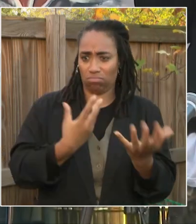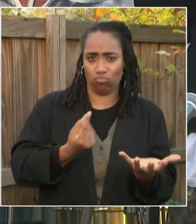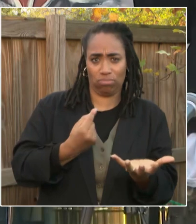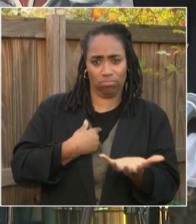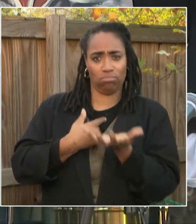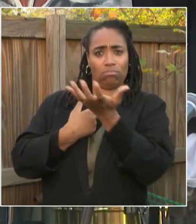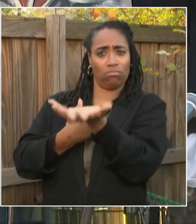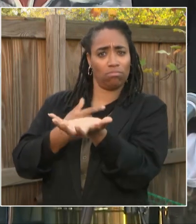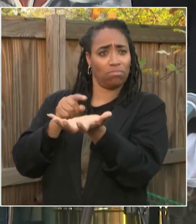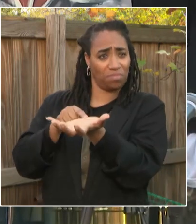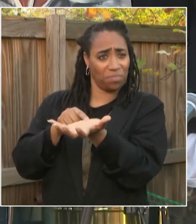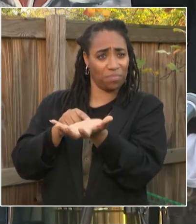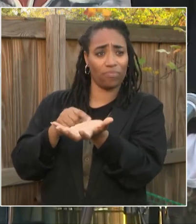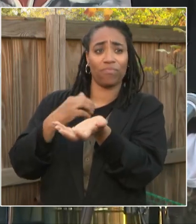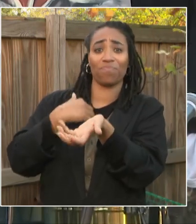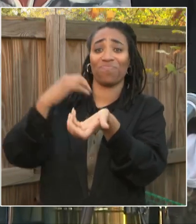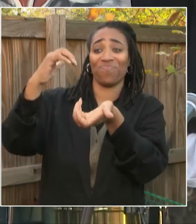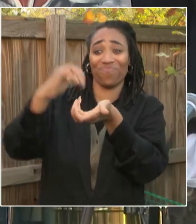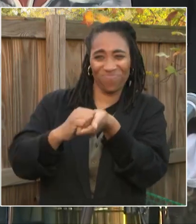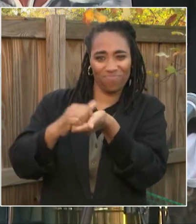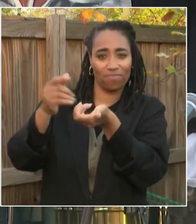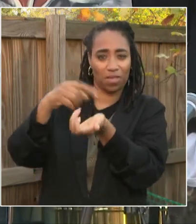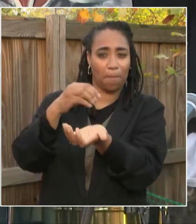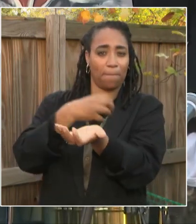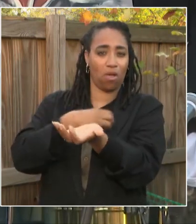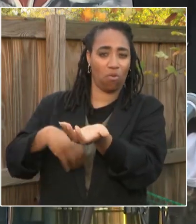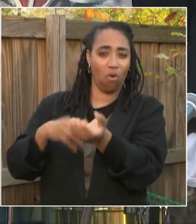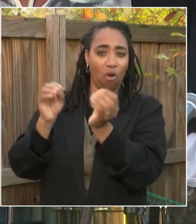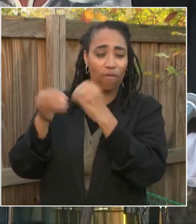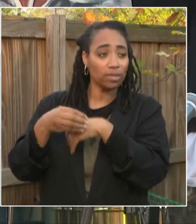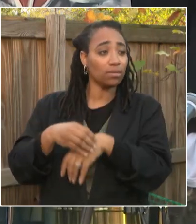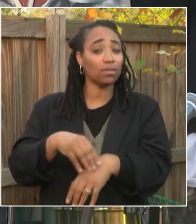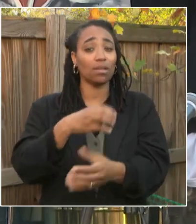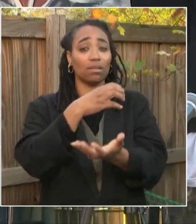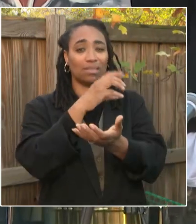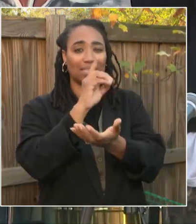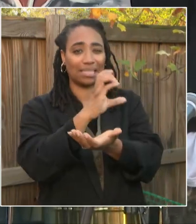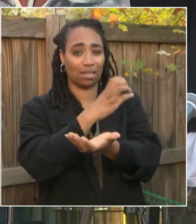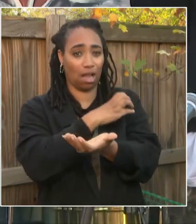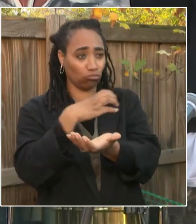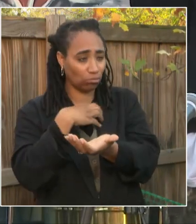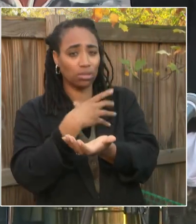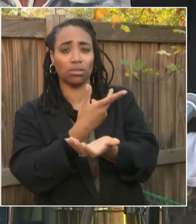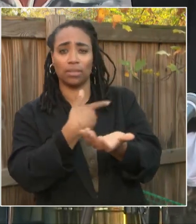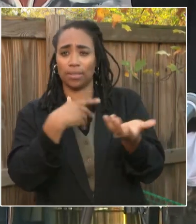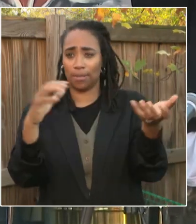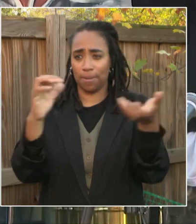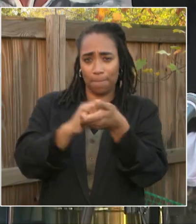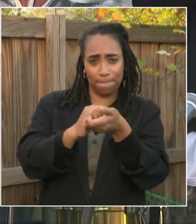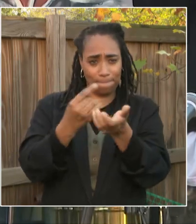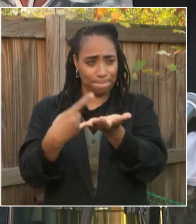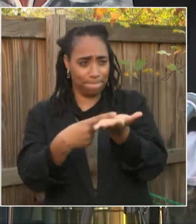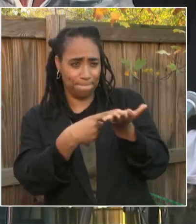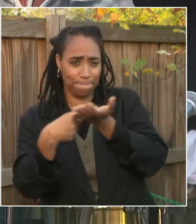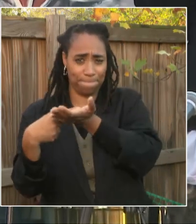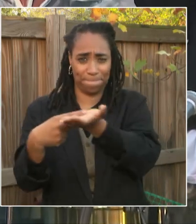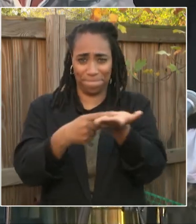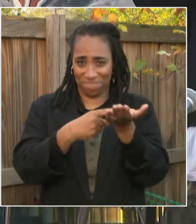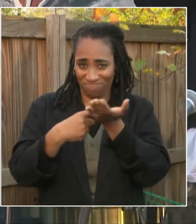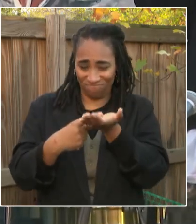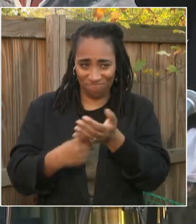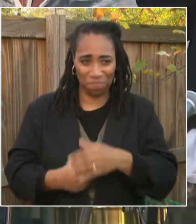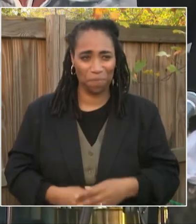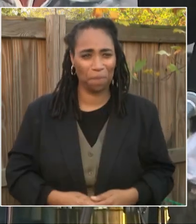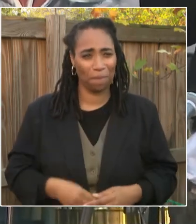office. In this position, I was able to witness firsthand our mayor work diligently for the residents of our beautiful